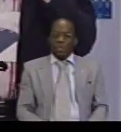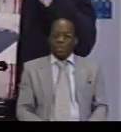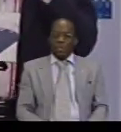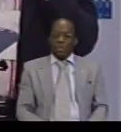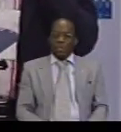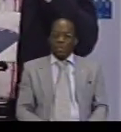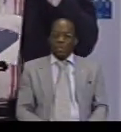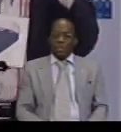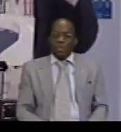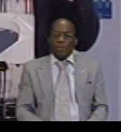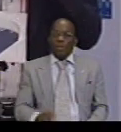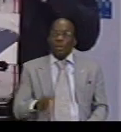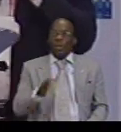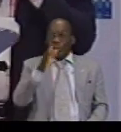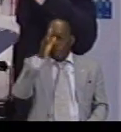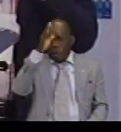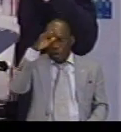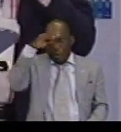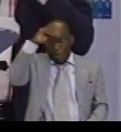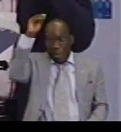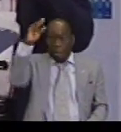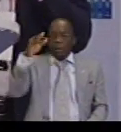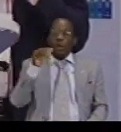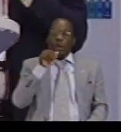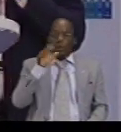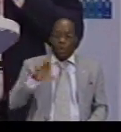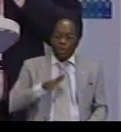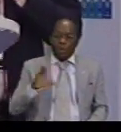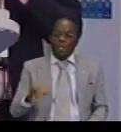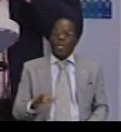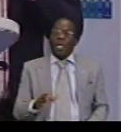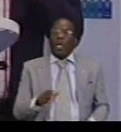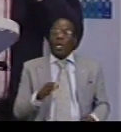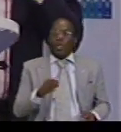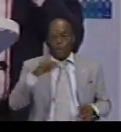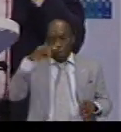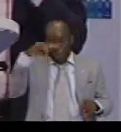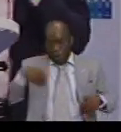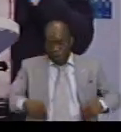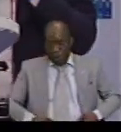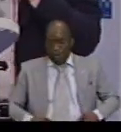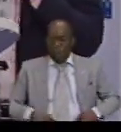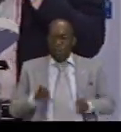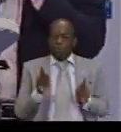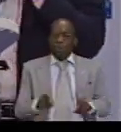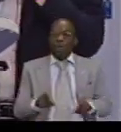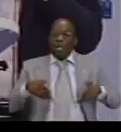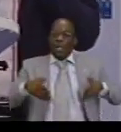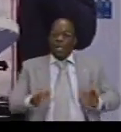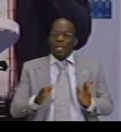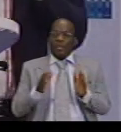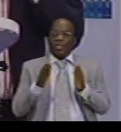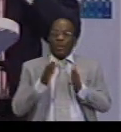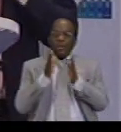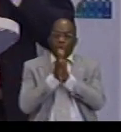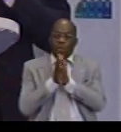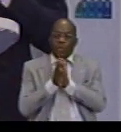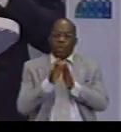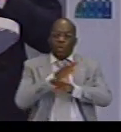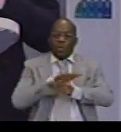Men, women, young people, let's shout. Don't be tired. We have just